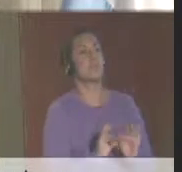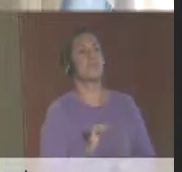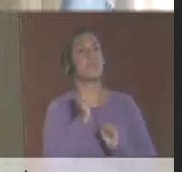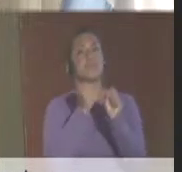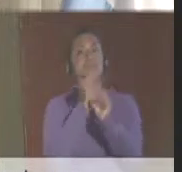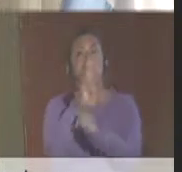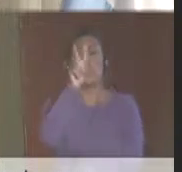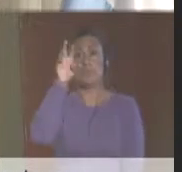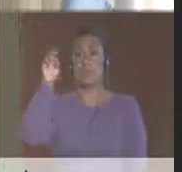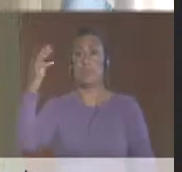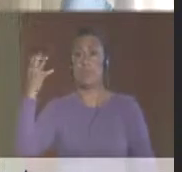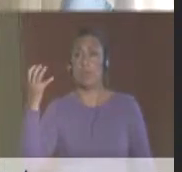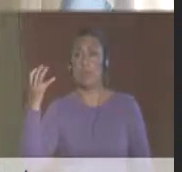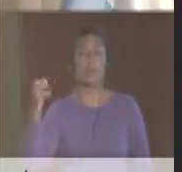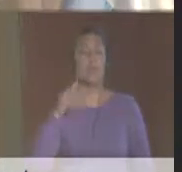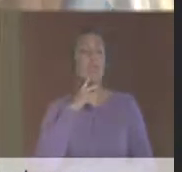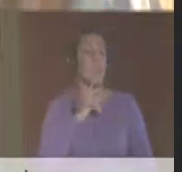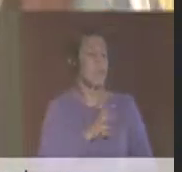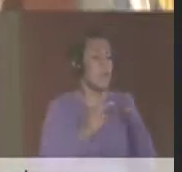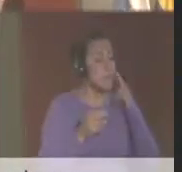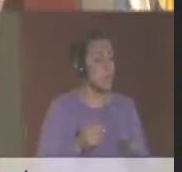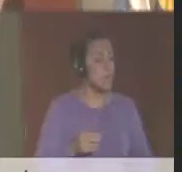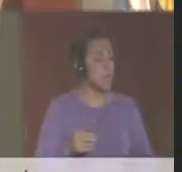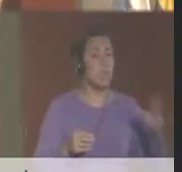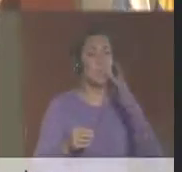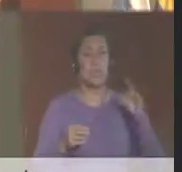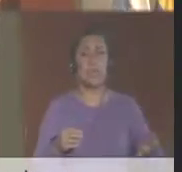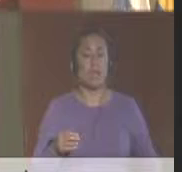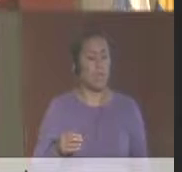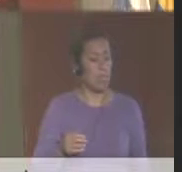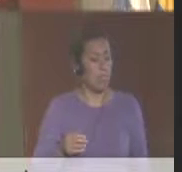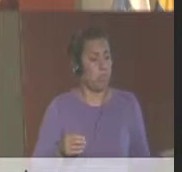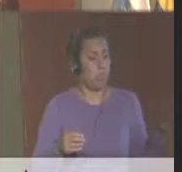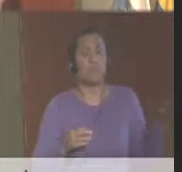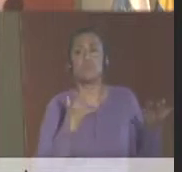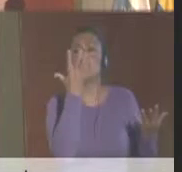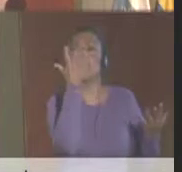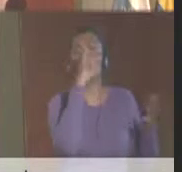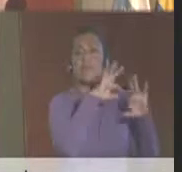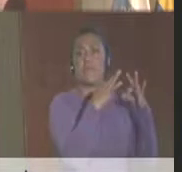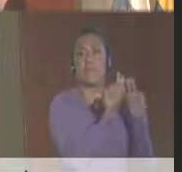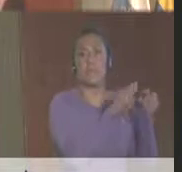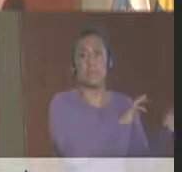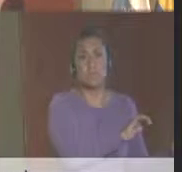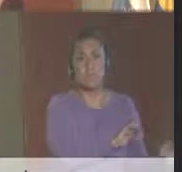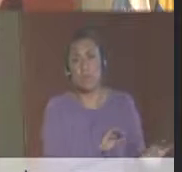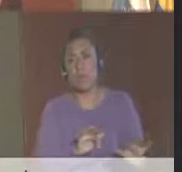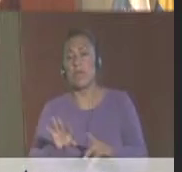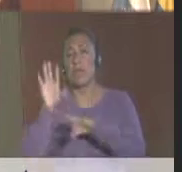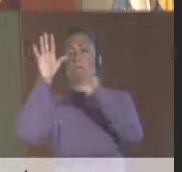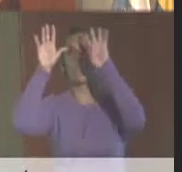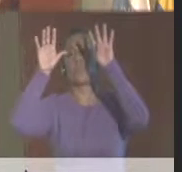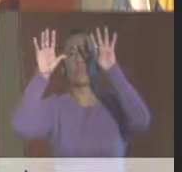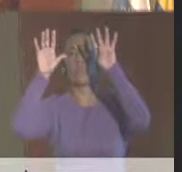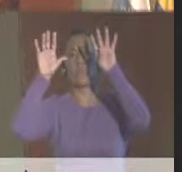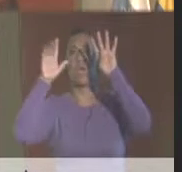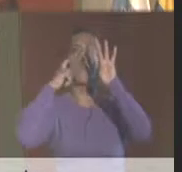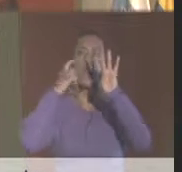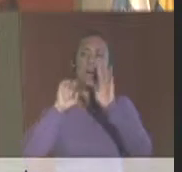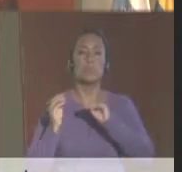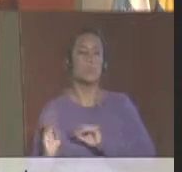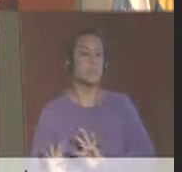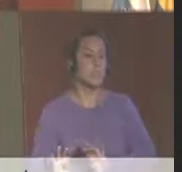resilience. In 2014, we had a very high growth of the river Salado. 15 families were evacuated,